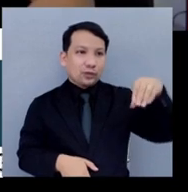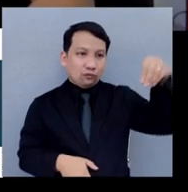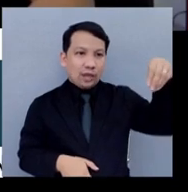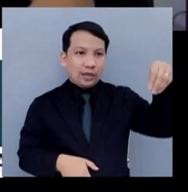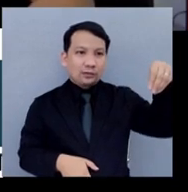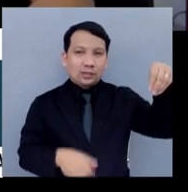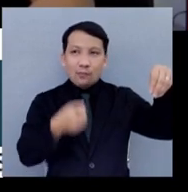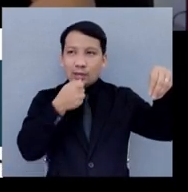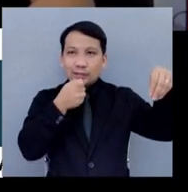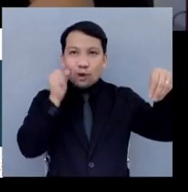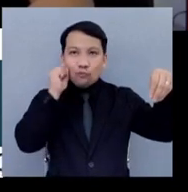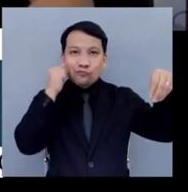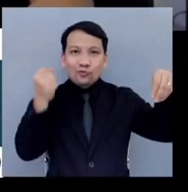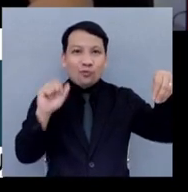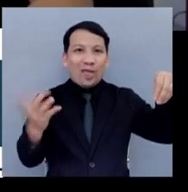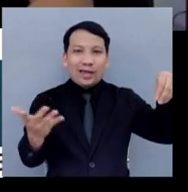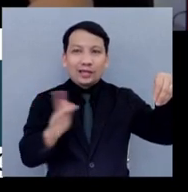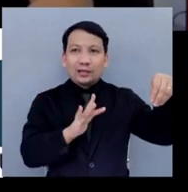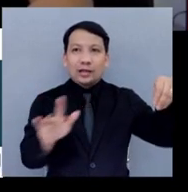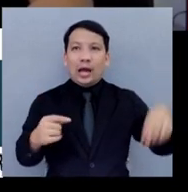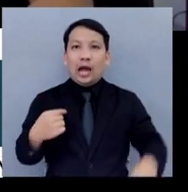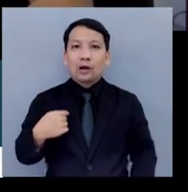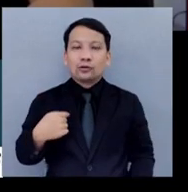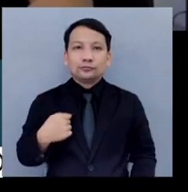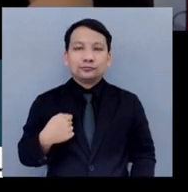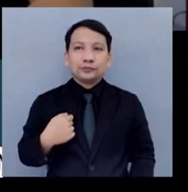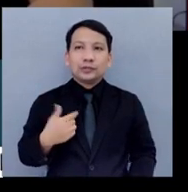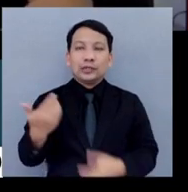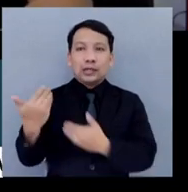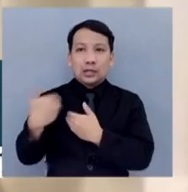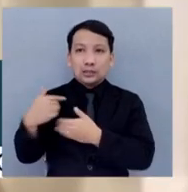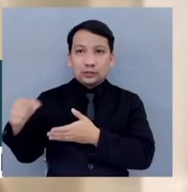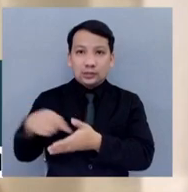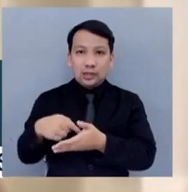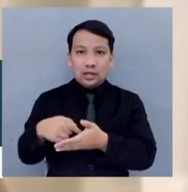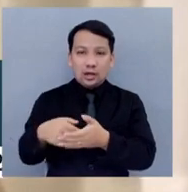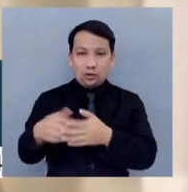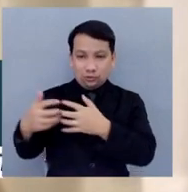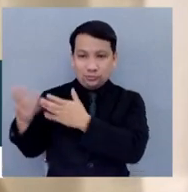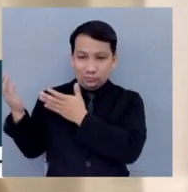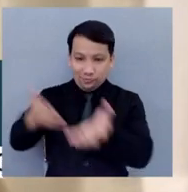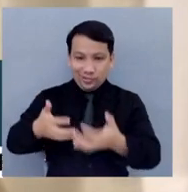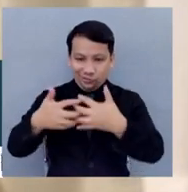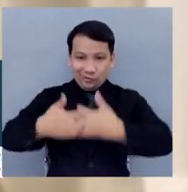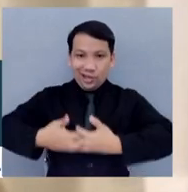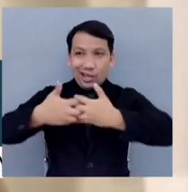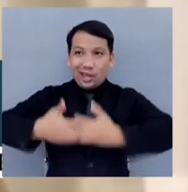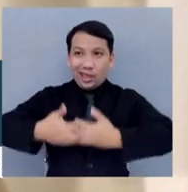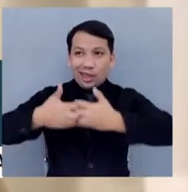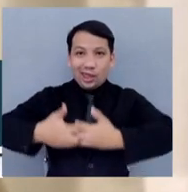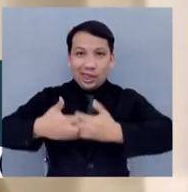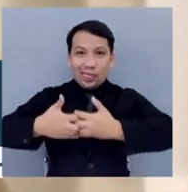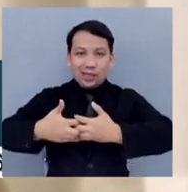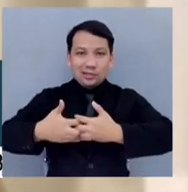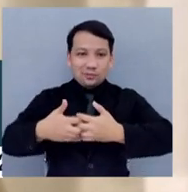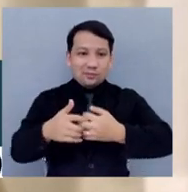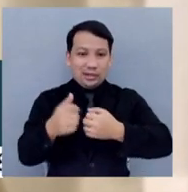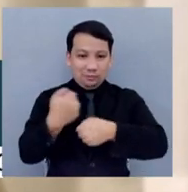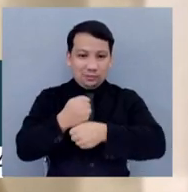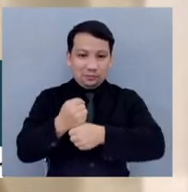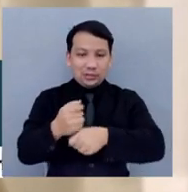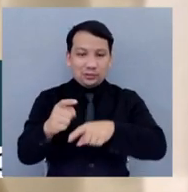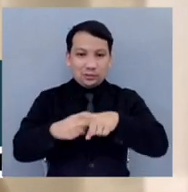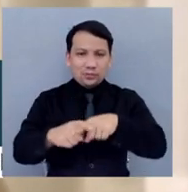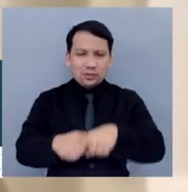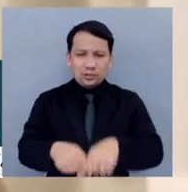Ang mangyayari po doon, ako po mismo mag-shoulder ng generator. Sana ayusin po ang serbisyo ng Ormeco. Dahil nagbabayad naman po